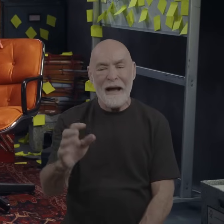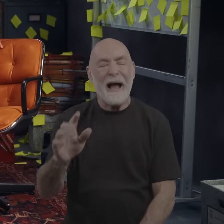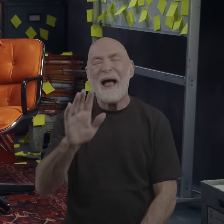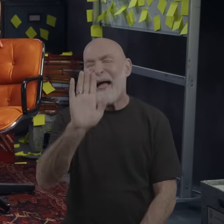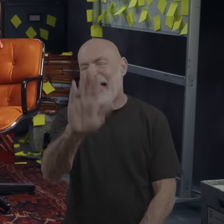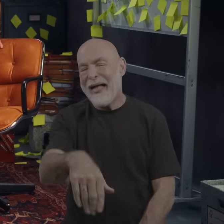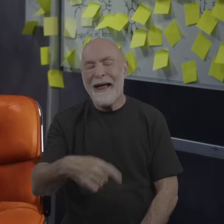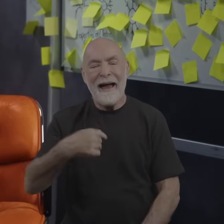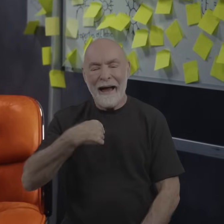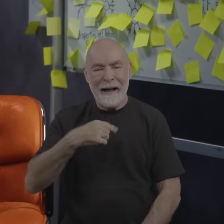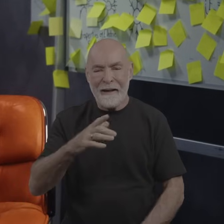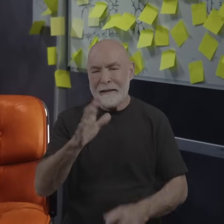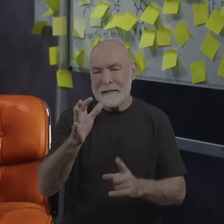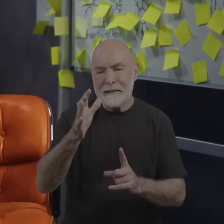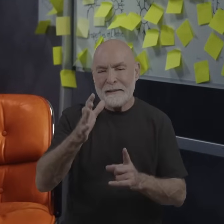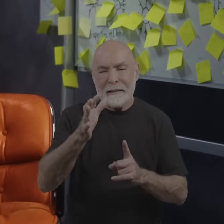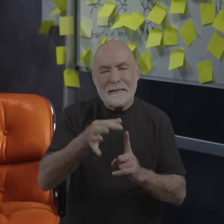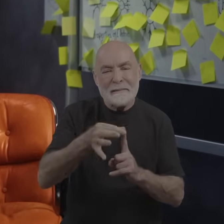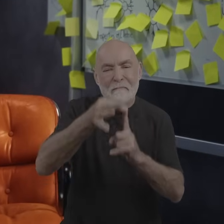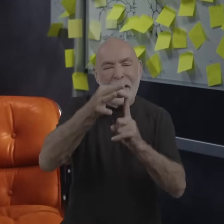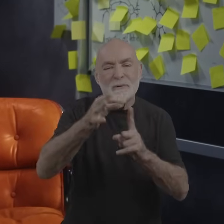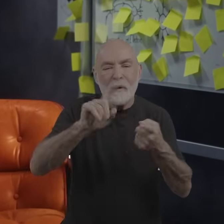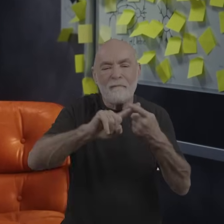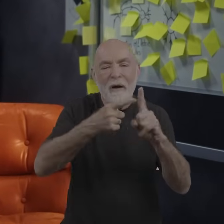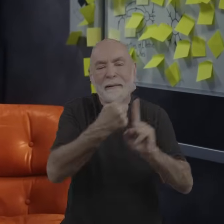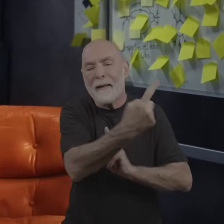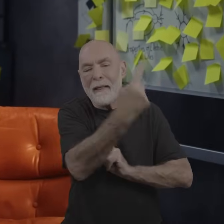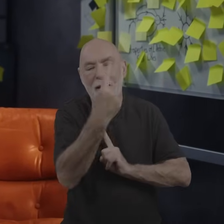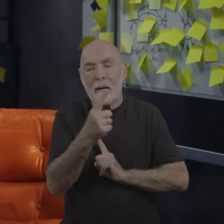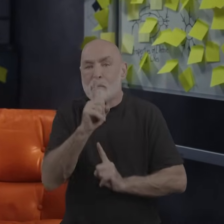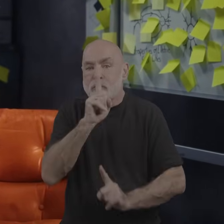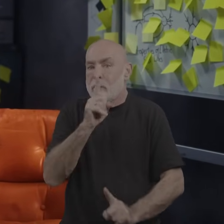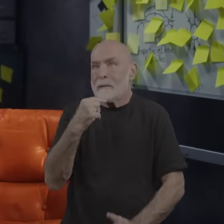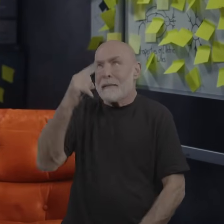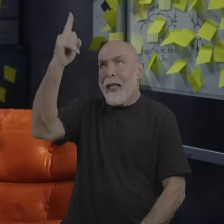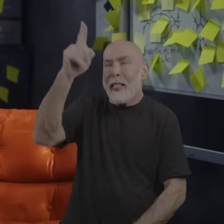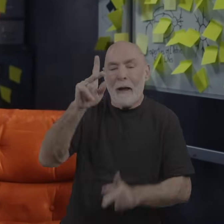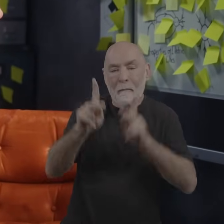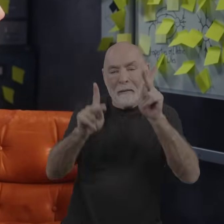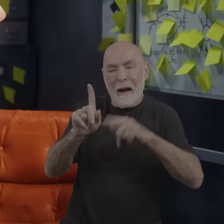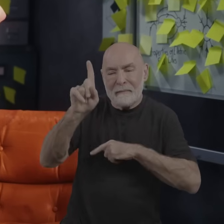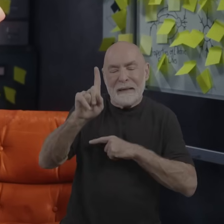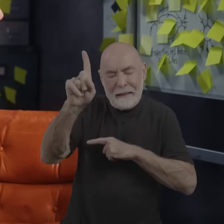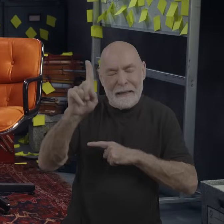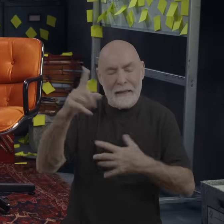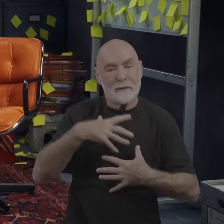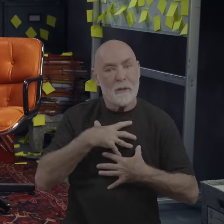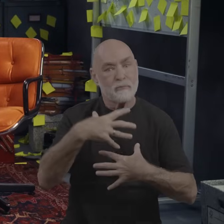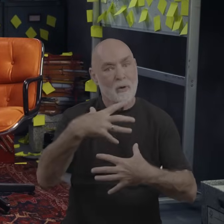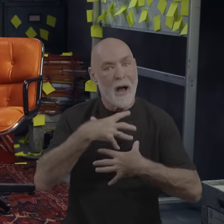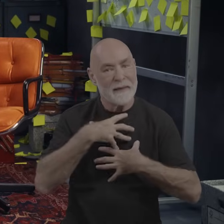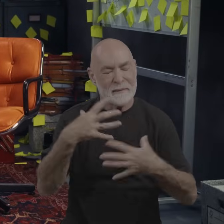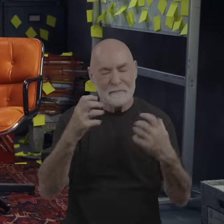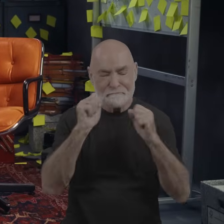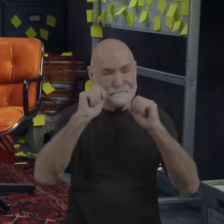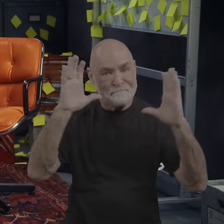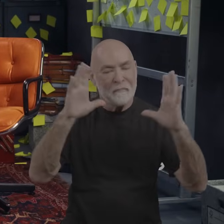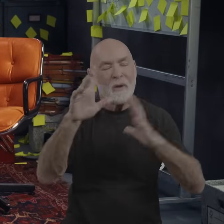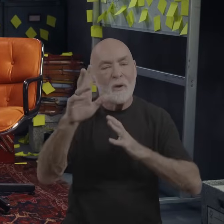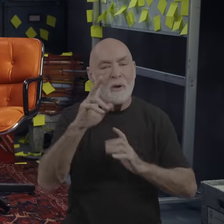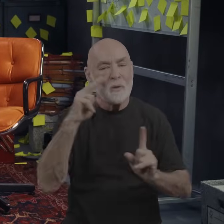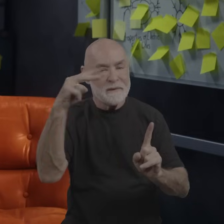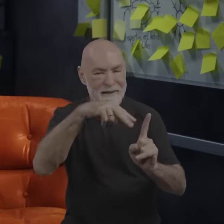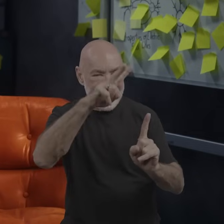I didn't see you there. Don't mind me, I have got a special friend stopping by, but don't tell the folks upstairs. It's a surprise, you